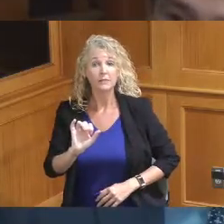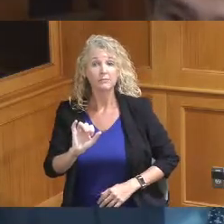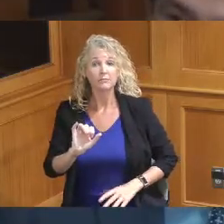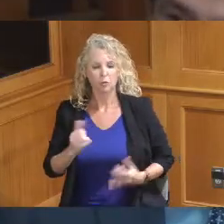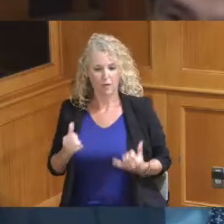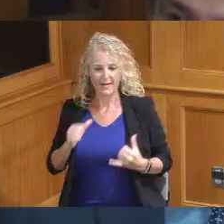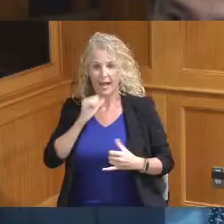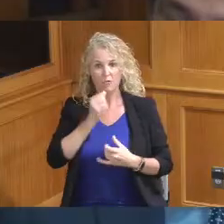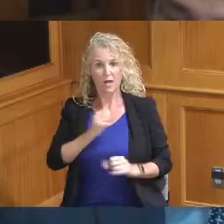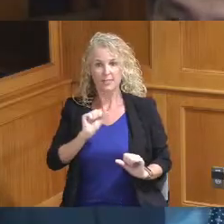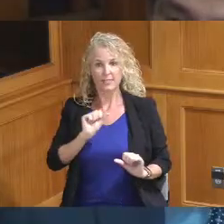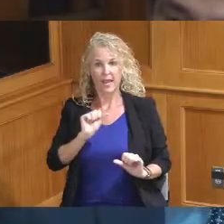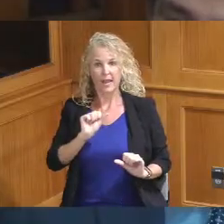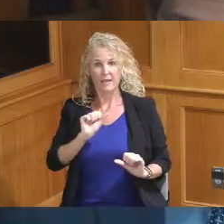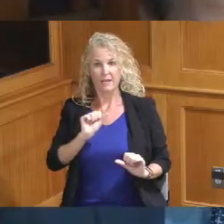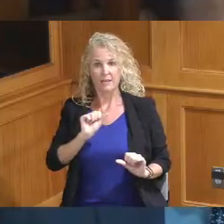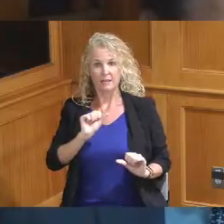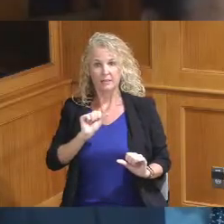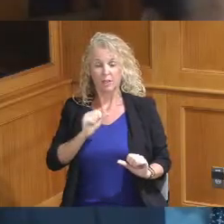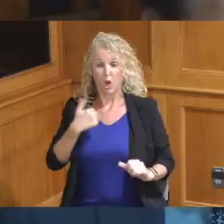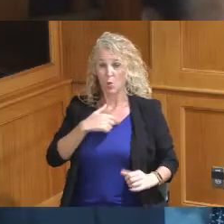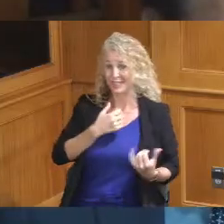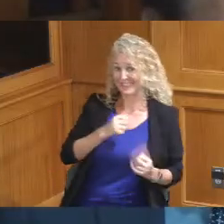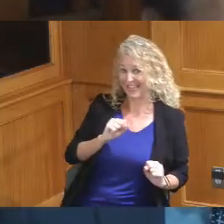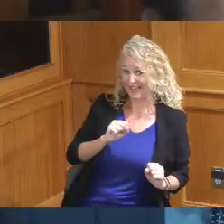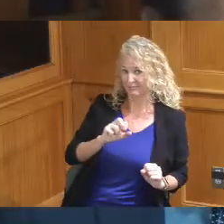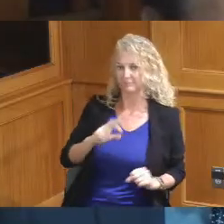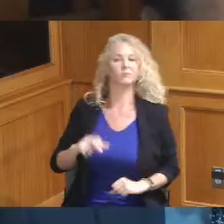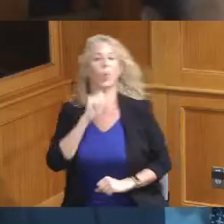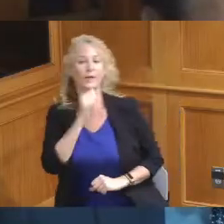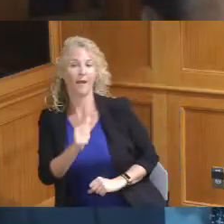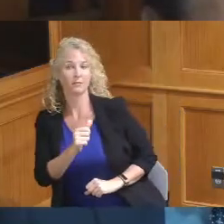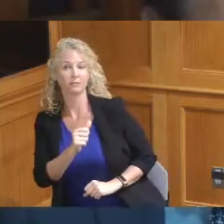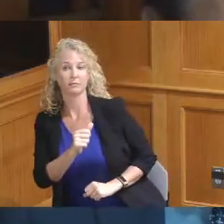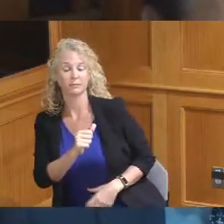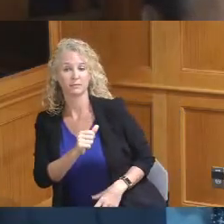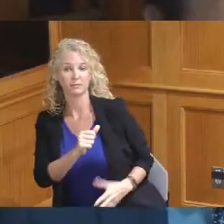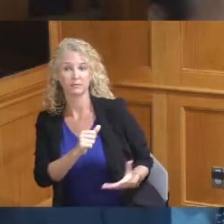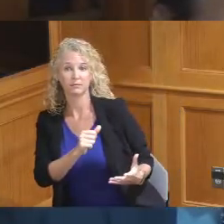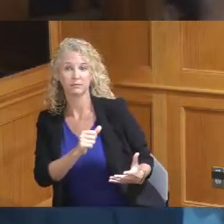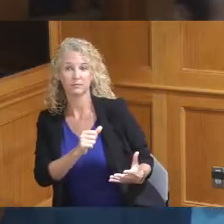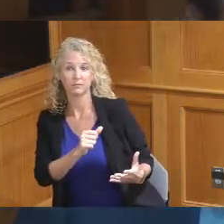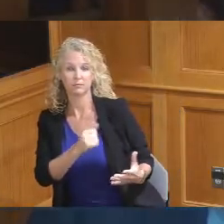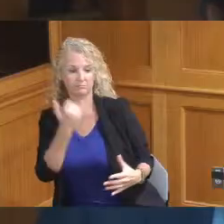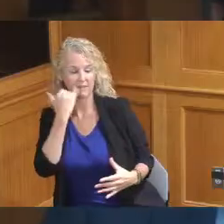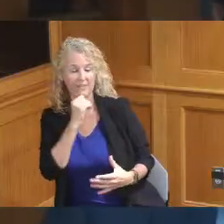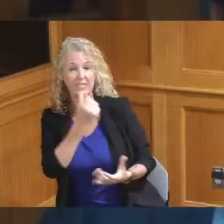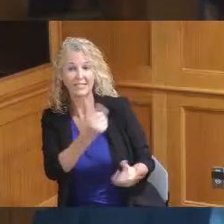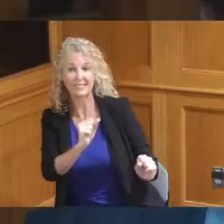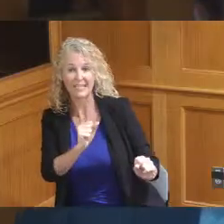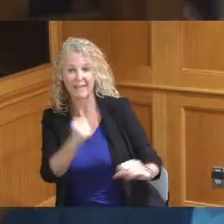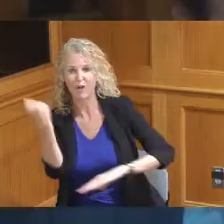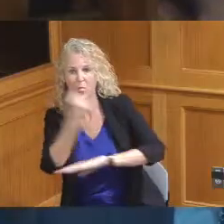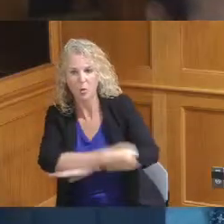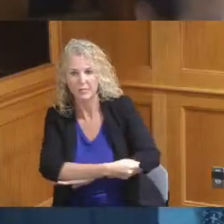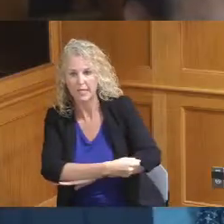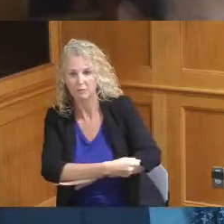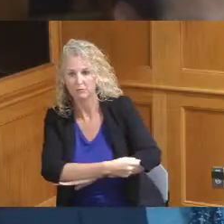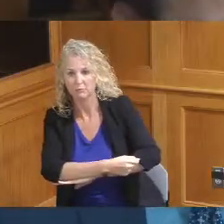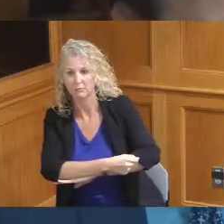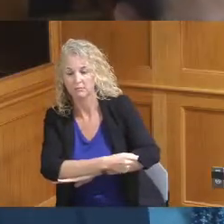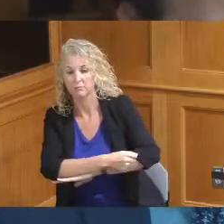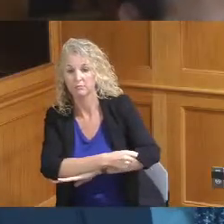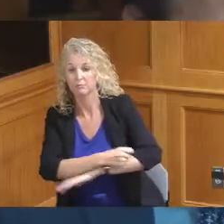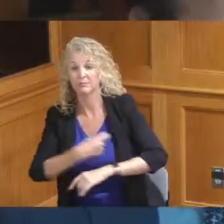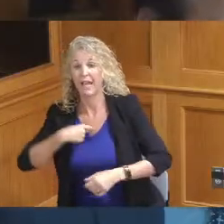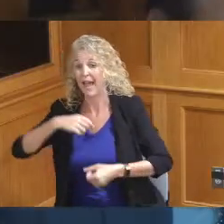And I said, we got to it's either or. If we're unsafe, like I said, you got to put some yellow tape and close it down. But what we're saying is, I